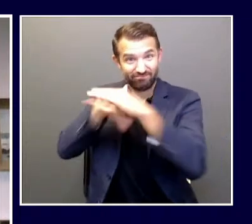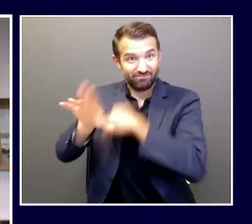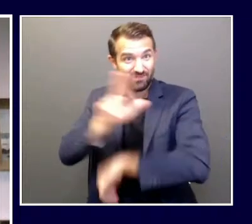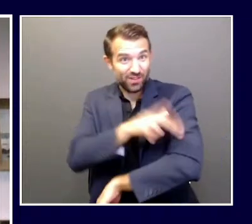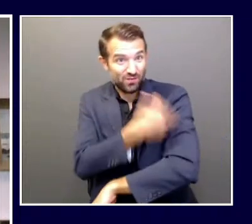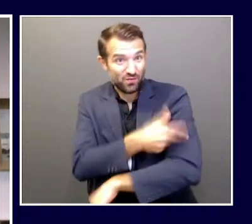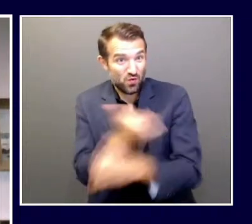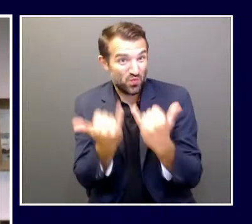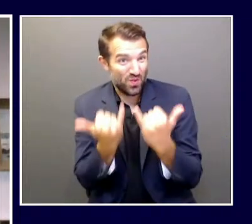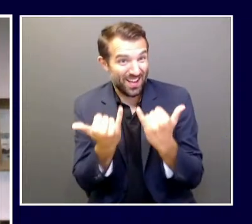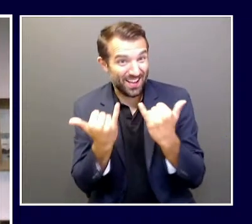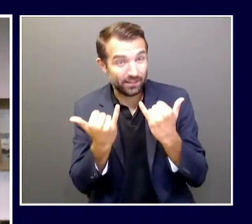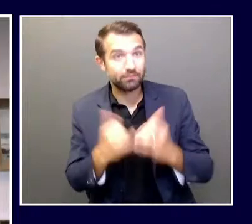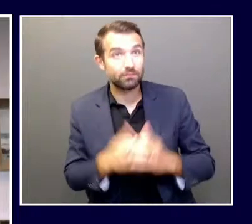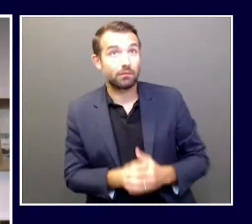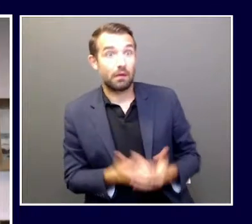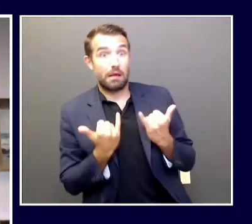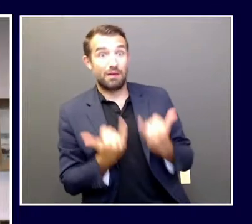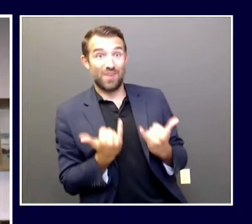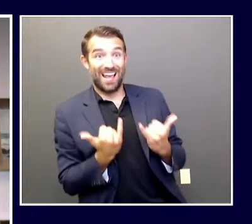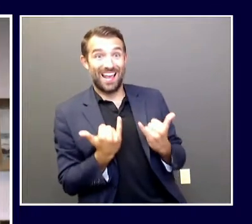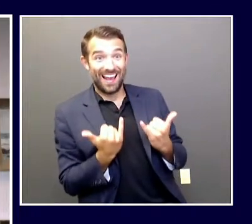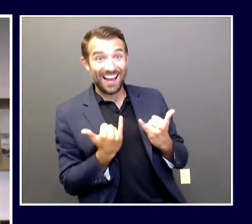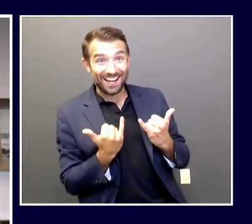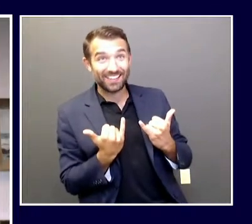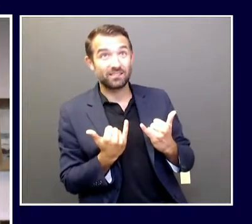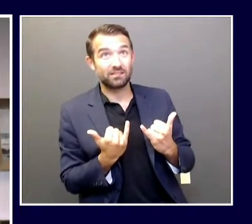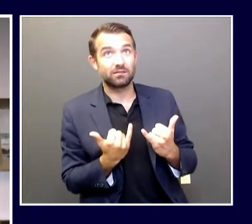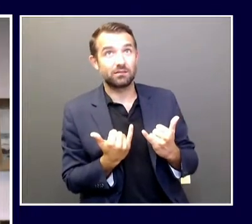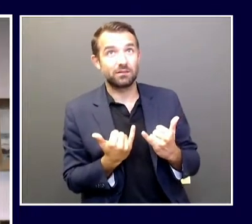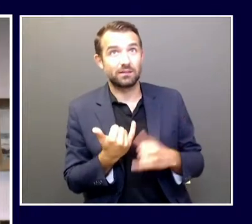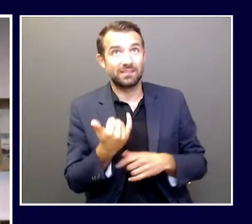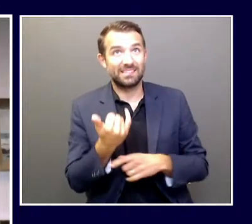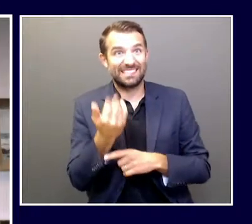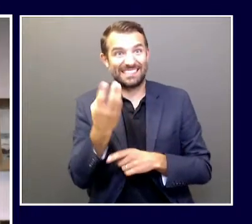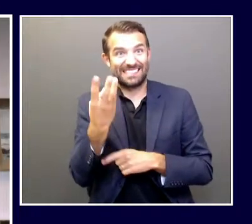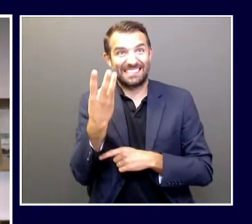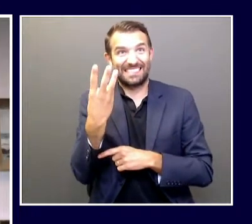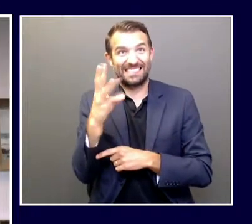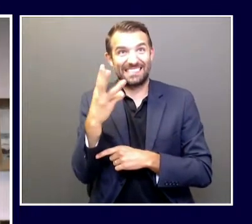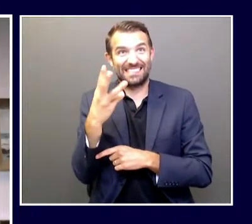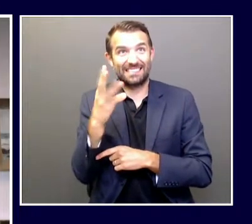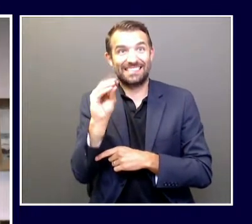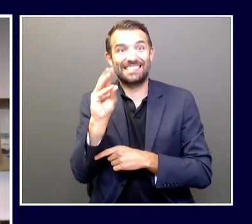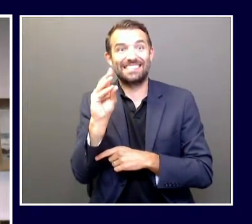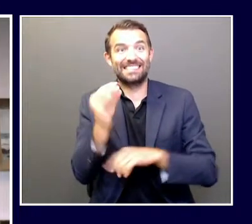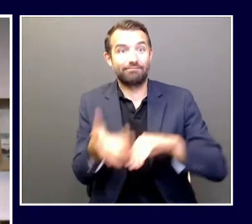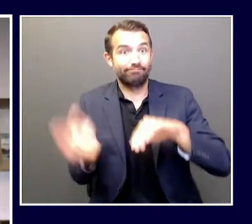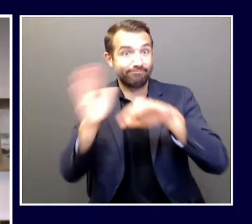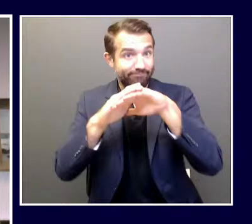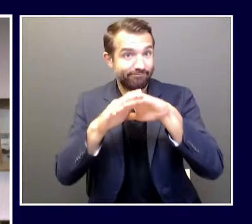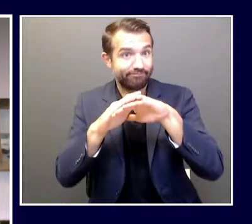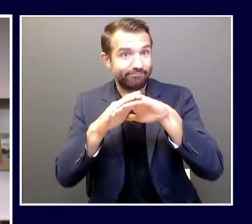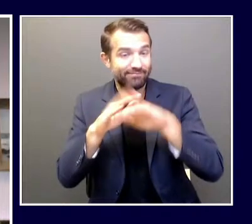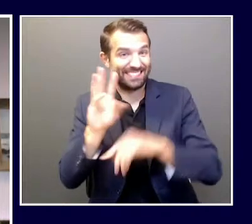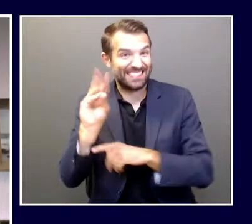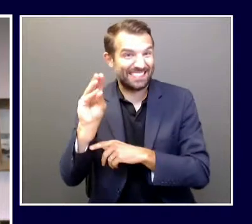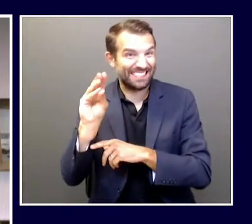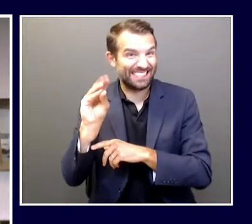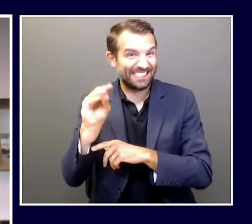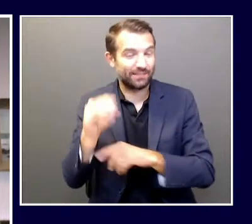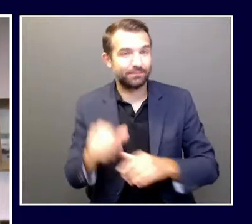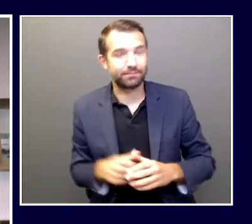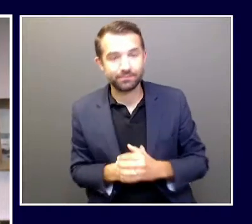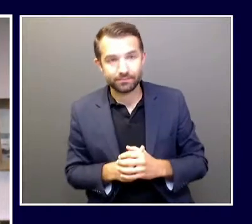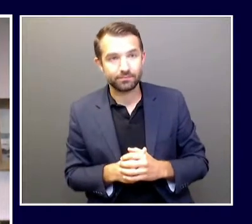are 60 more people in the hospital today than there were just 2 weeks ago. To provide a little